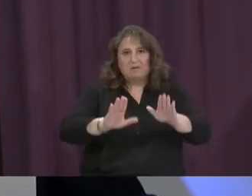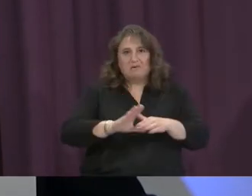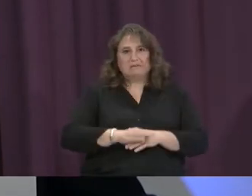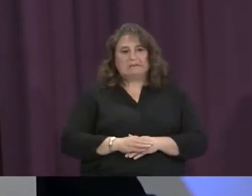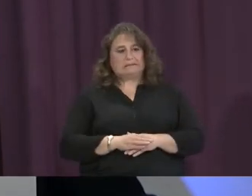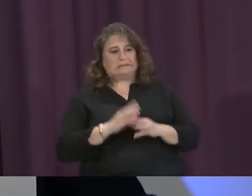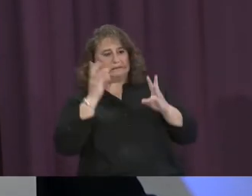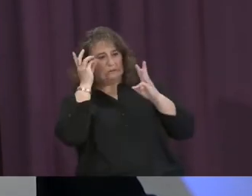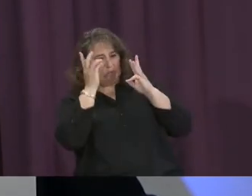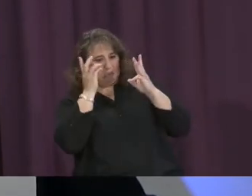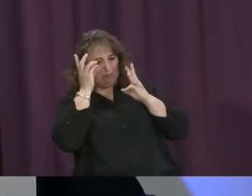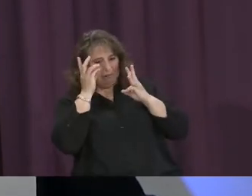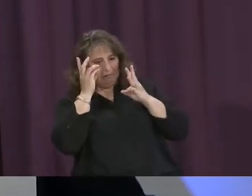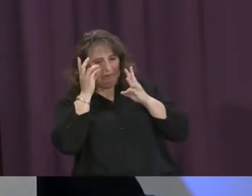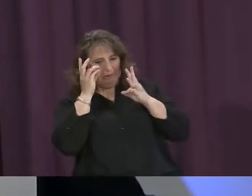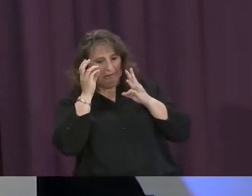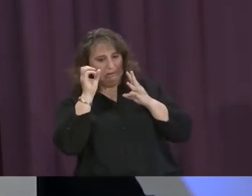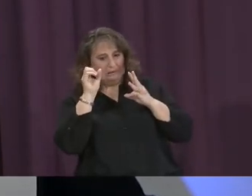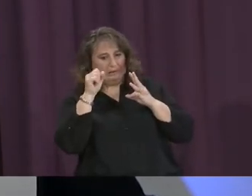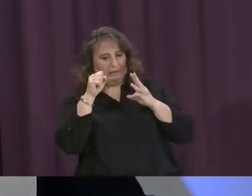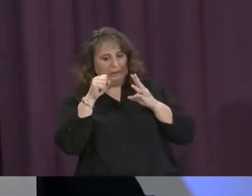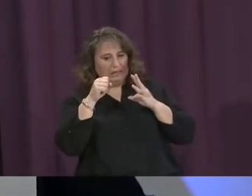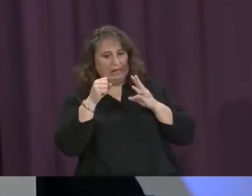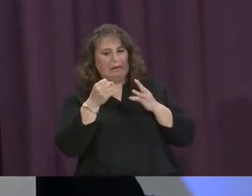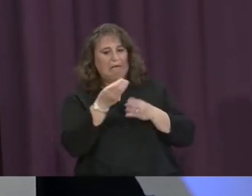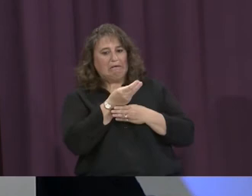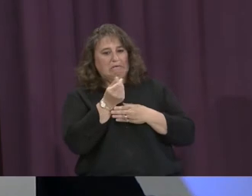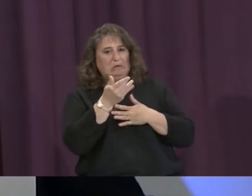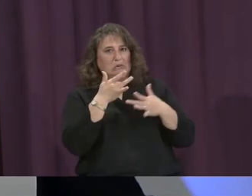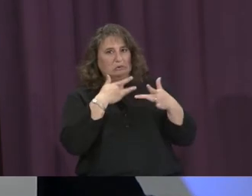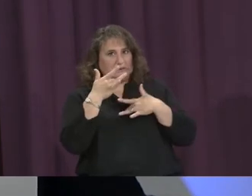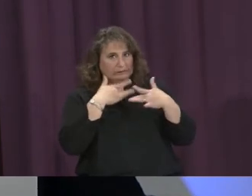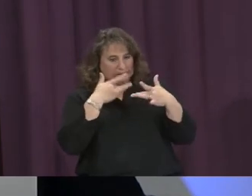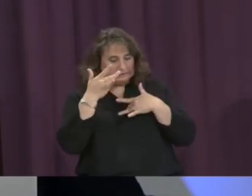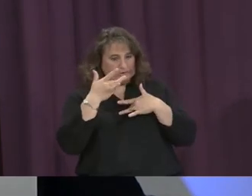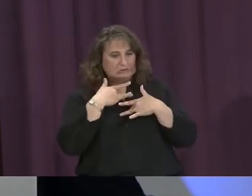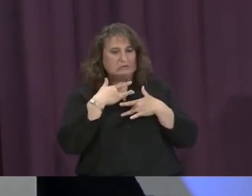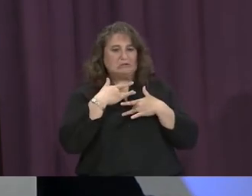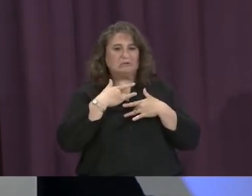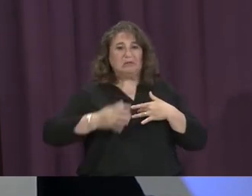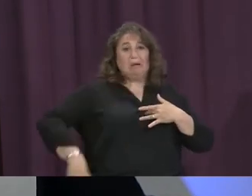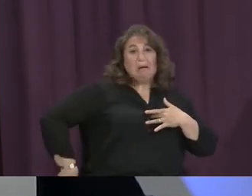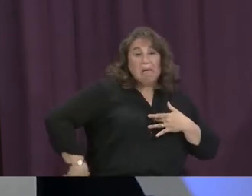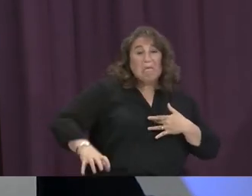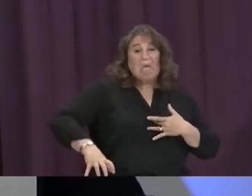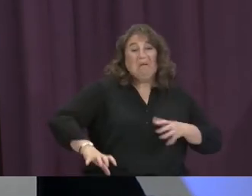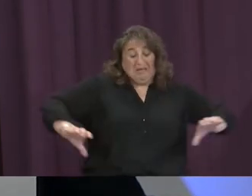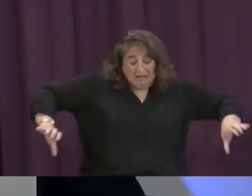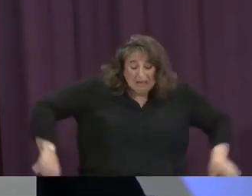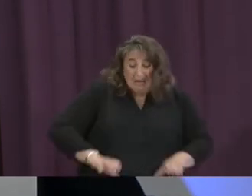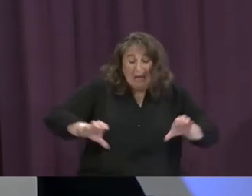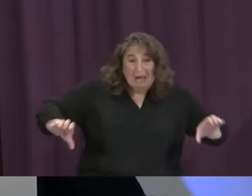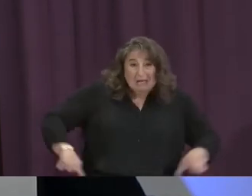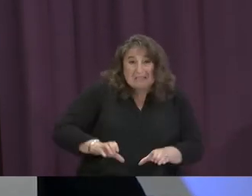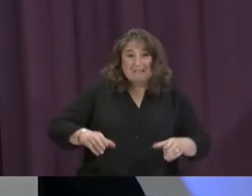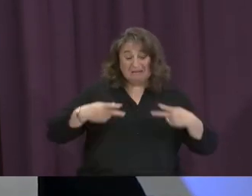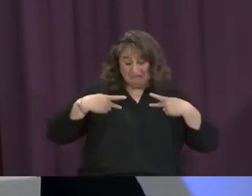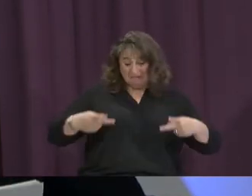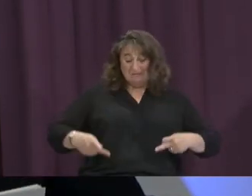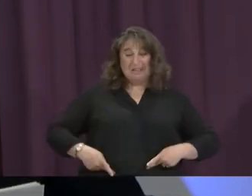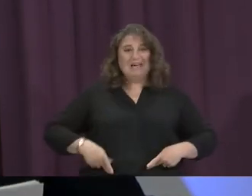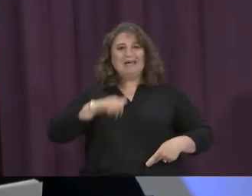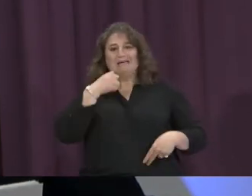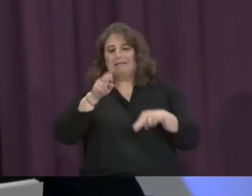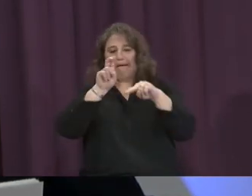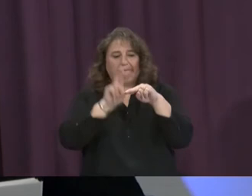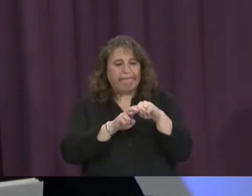worry about. Yeah, I would have some concerns about, you know, bowling is an activity. It's not playing